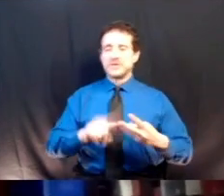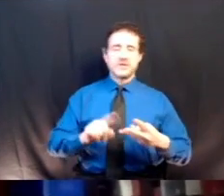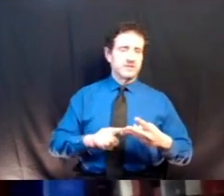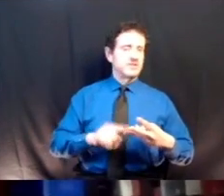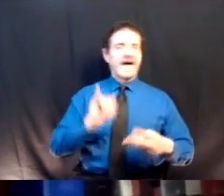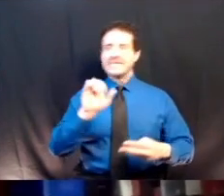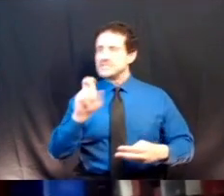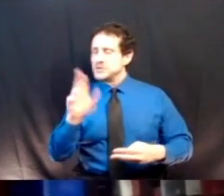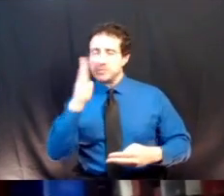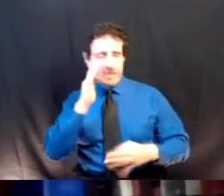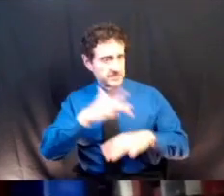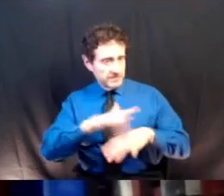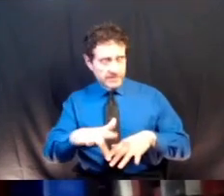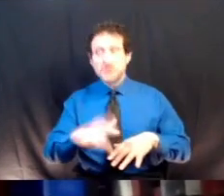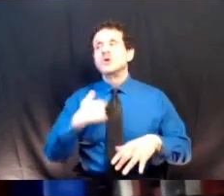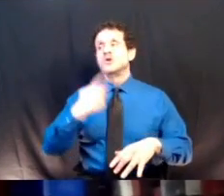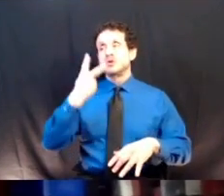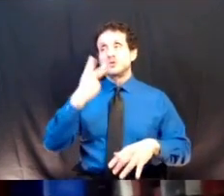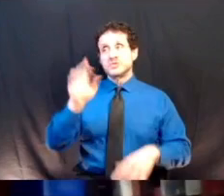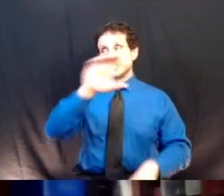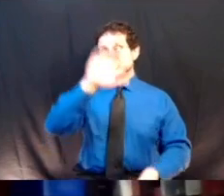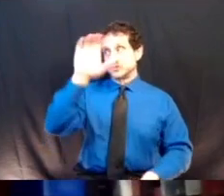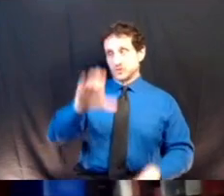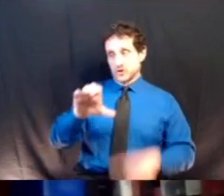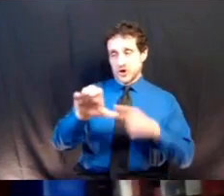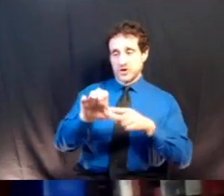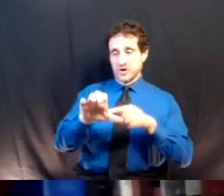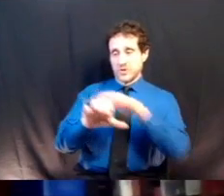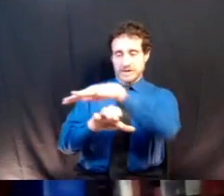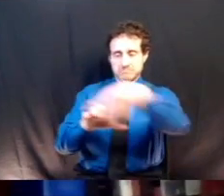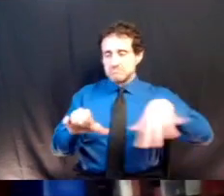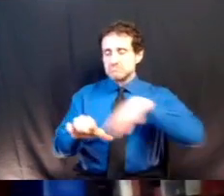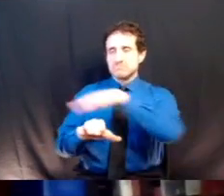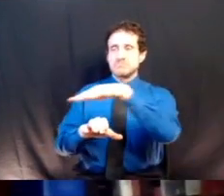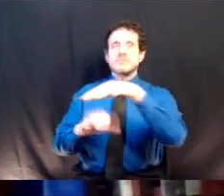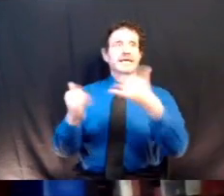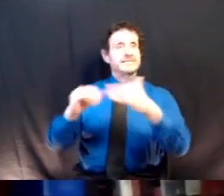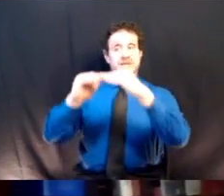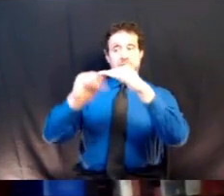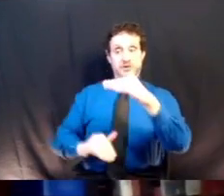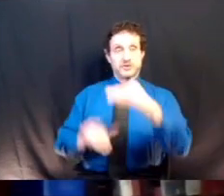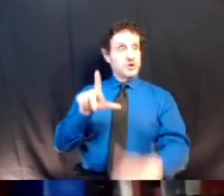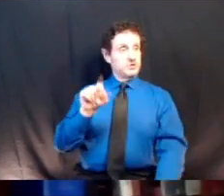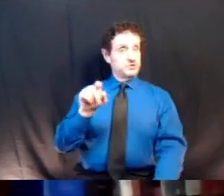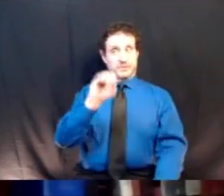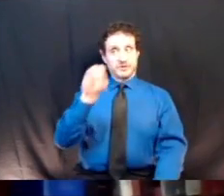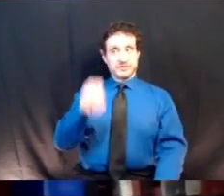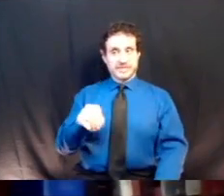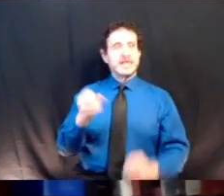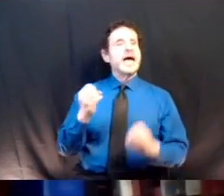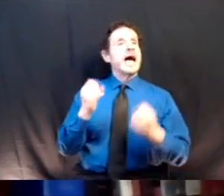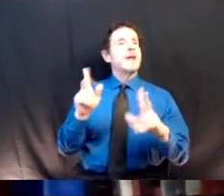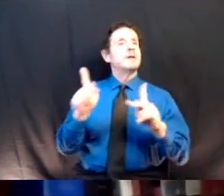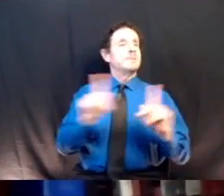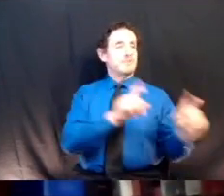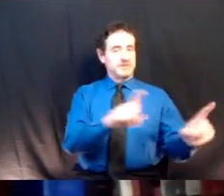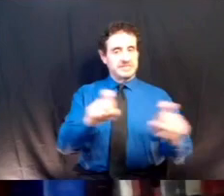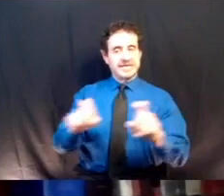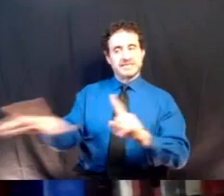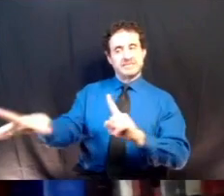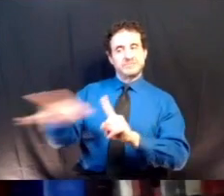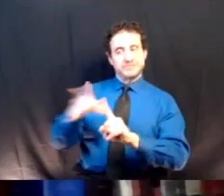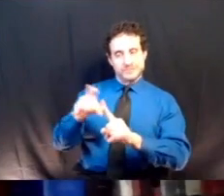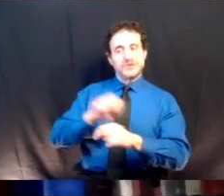surrounding Chicago has now dropped below 20% in terms of positivity rate, and that's a